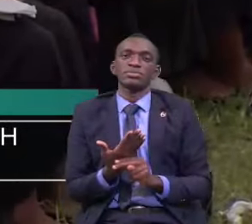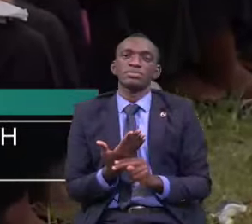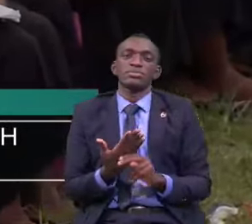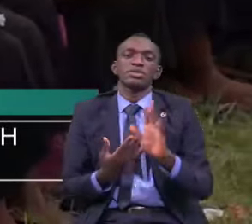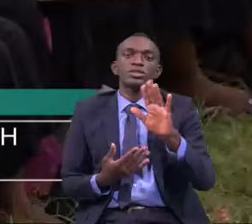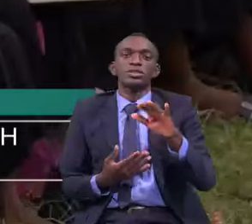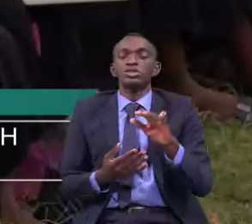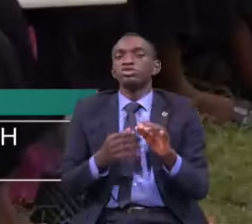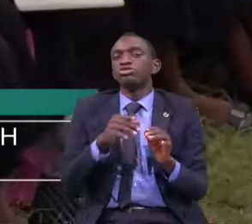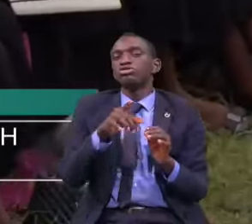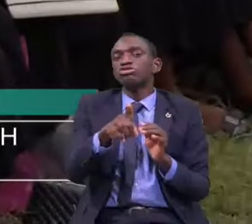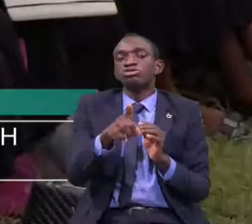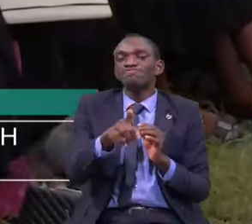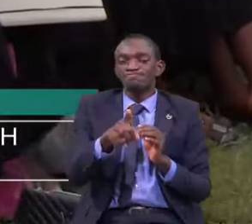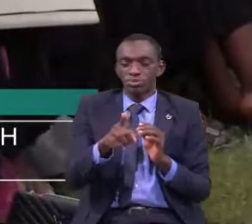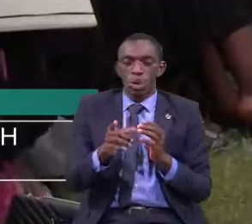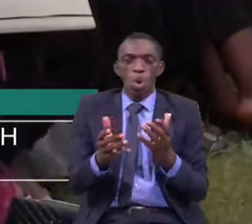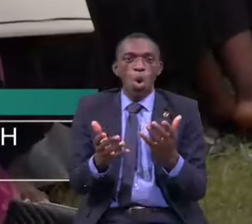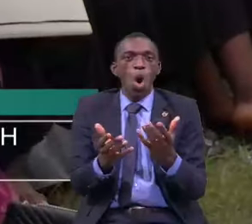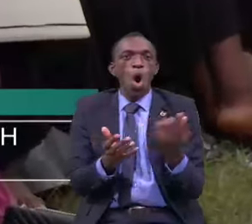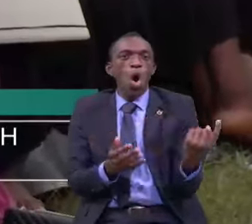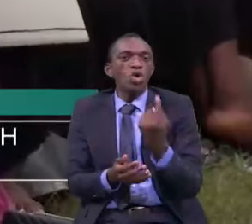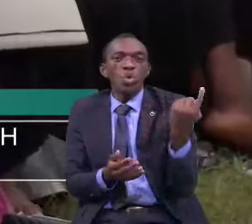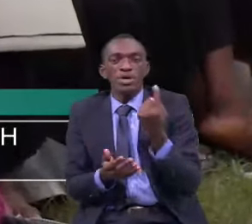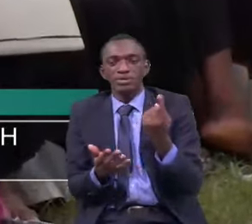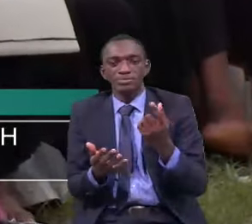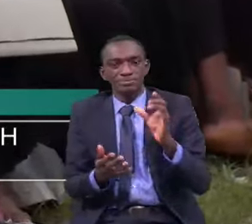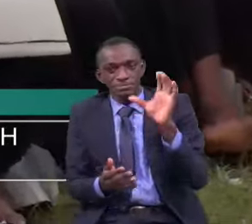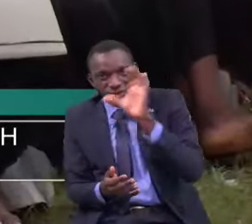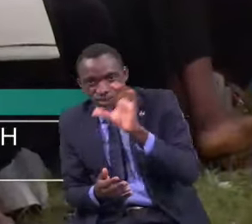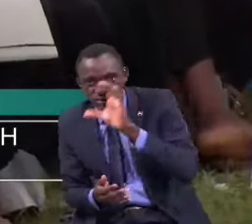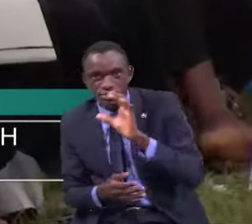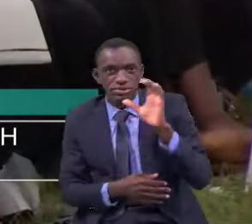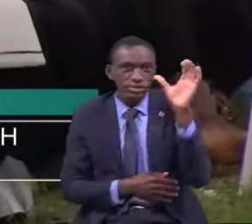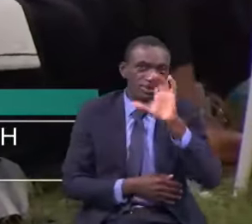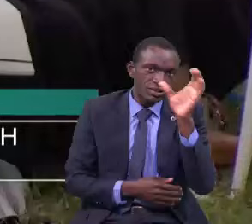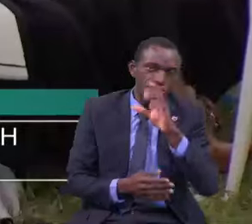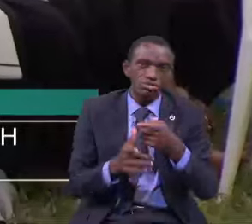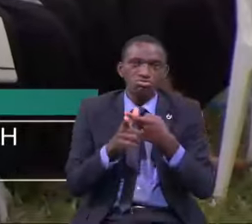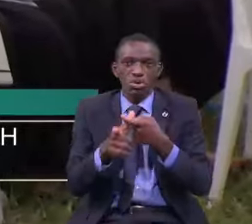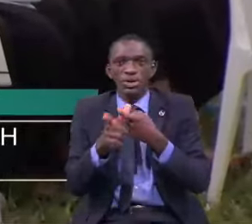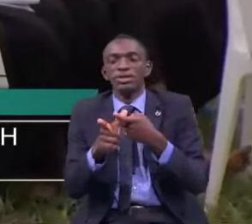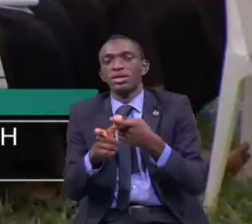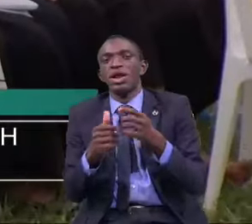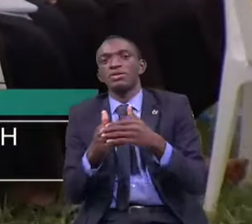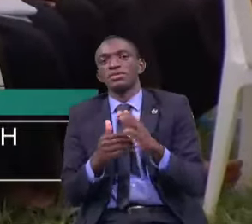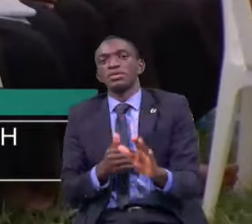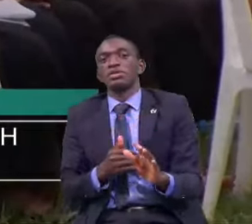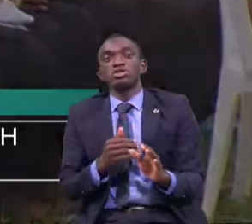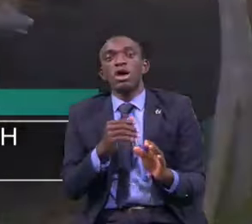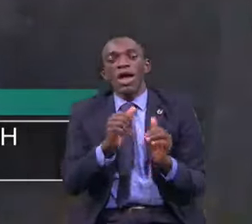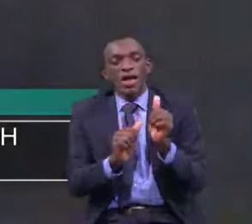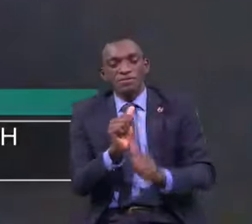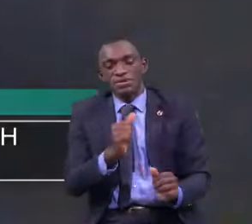You're always pursuing. Every day, you're always pursuing. Every week,